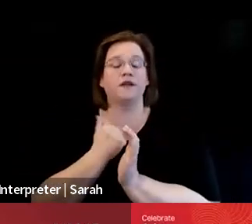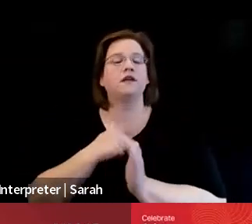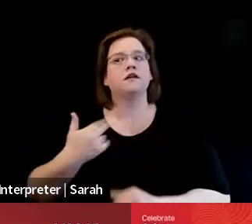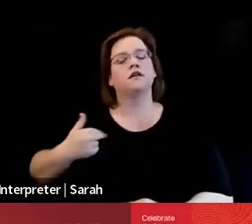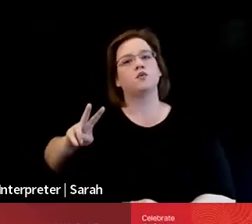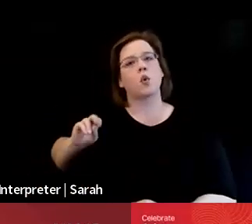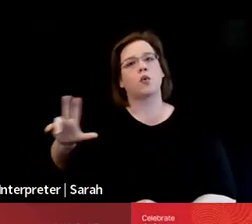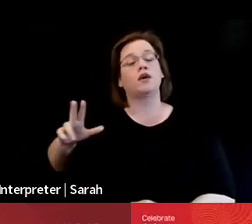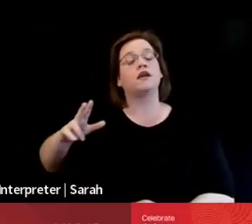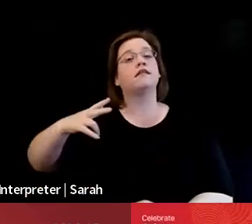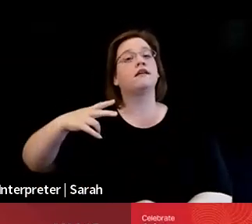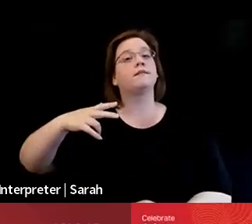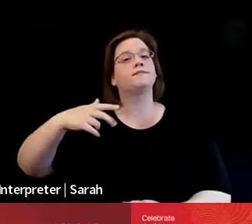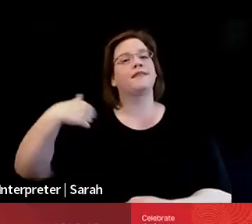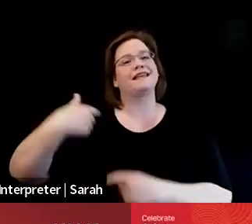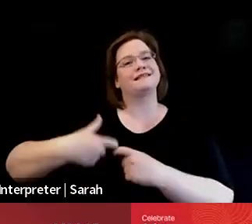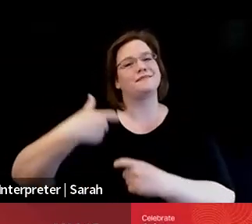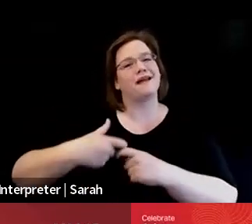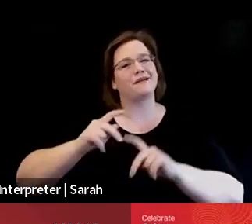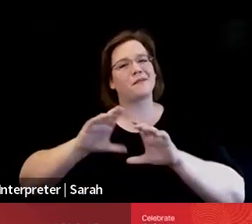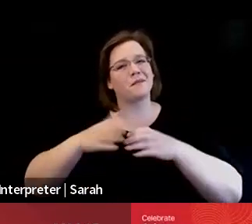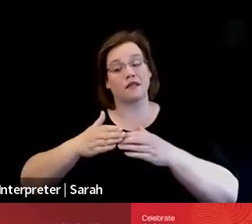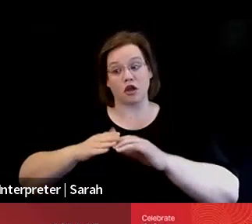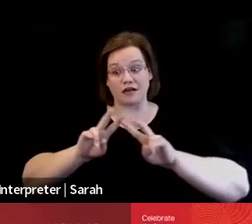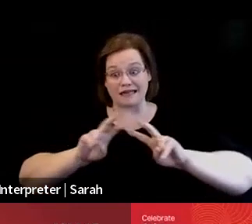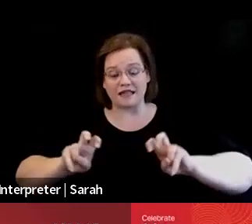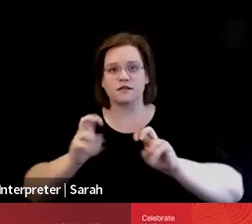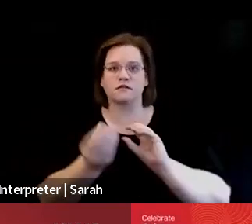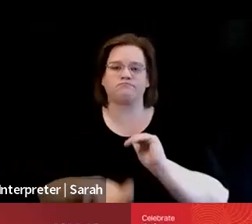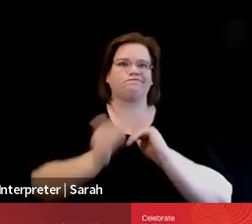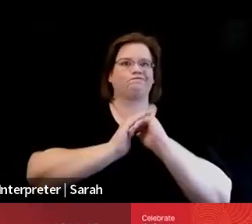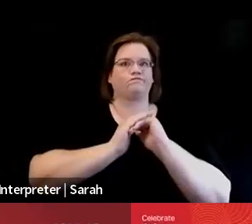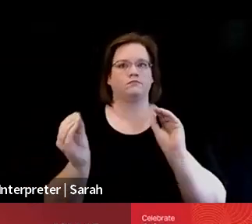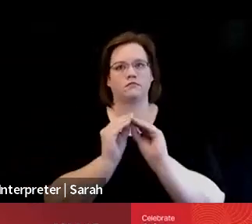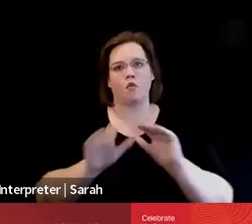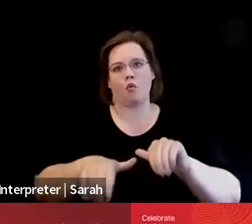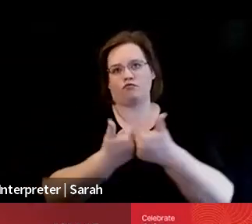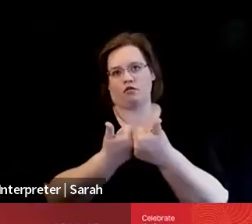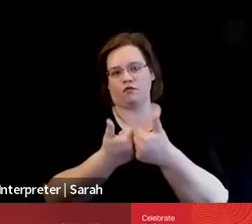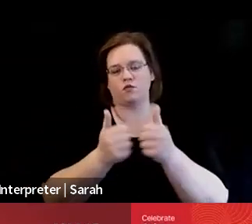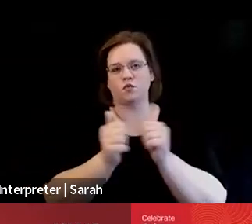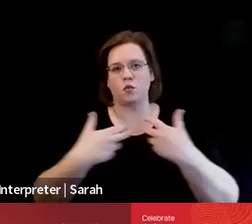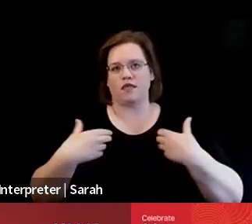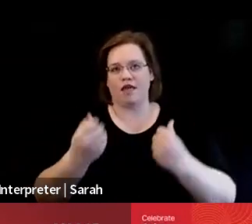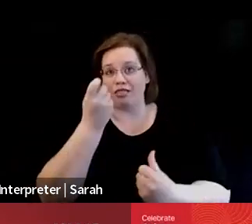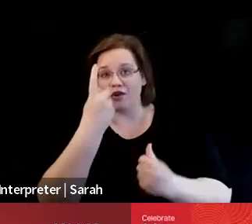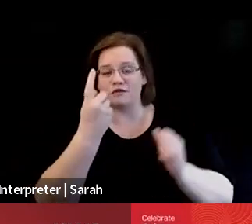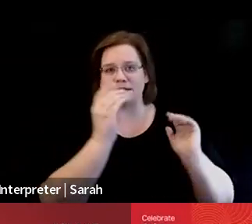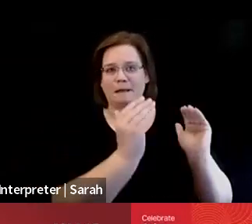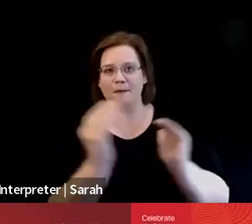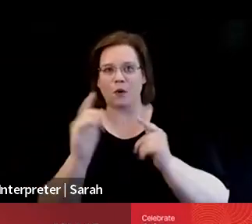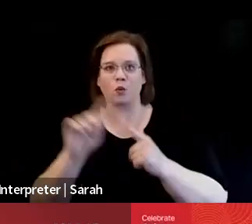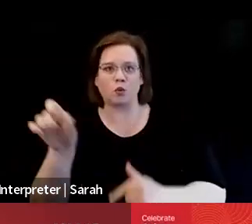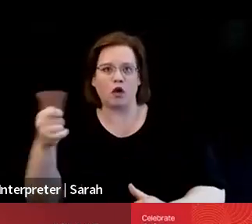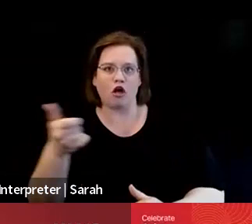Hispanic population that was assessed at that time had more challenges with health literacy than any of the other racial and